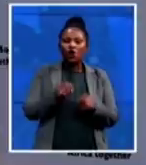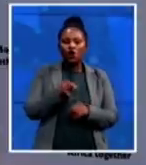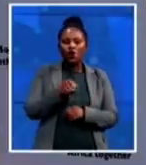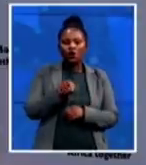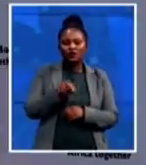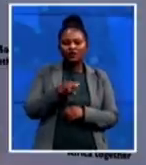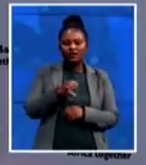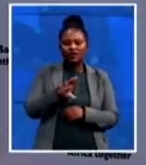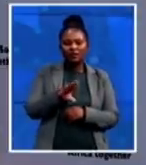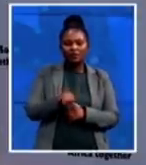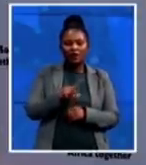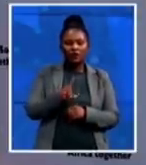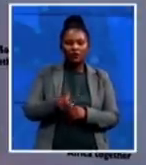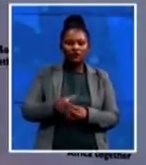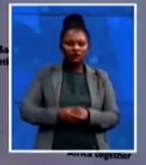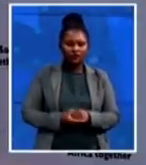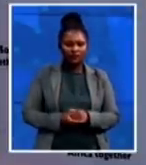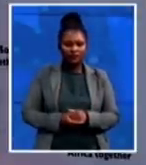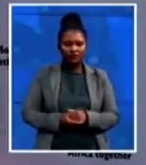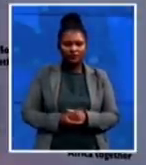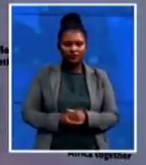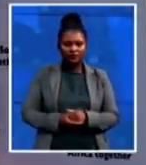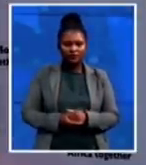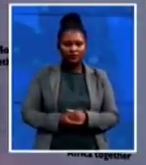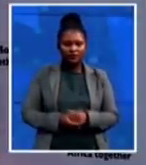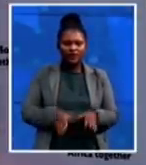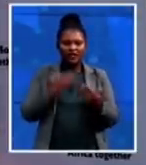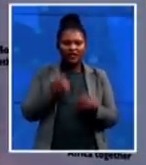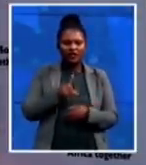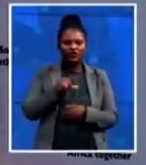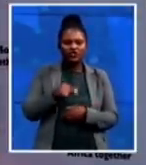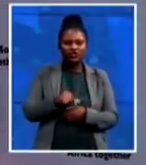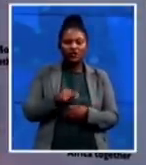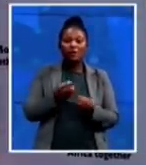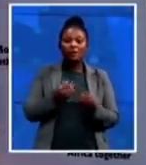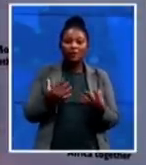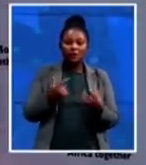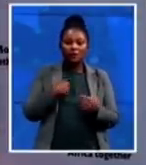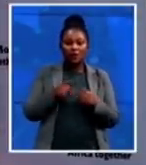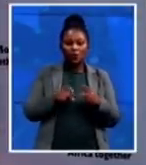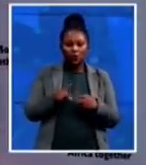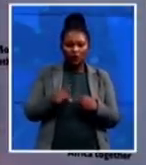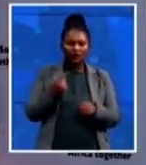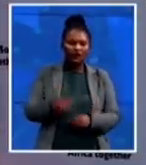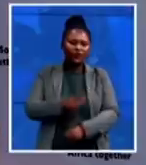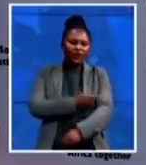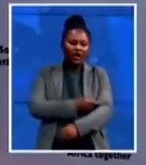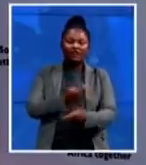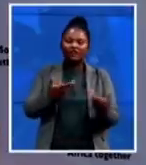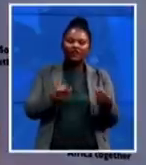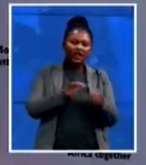DG. The most of the questions regarding the mandatory vaccines have been covered in the previous question and the previous